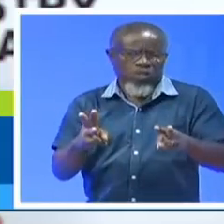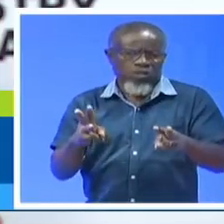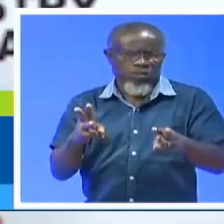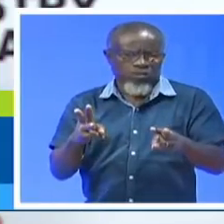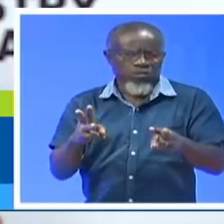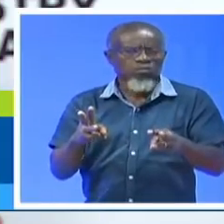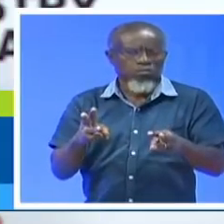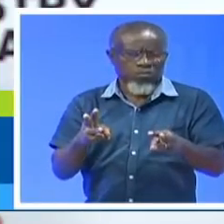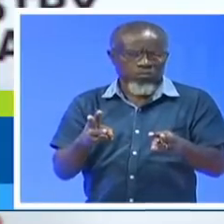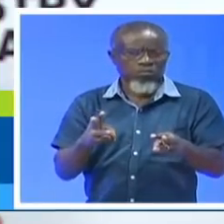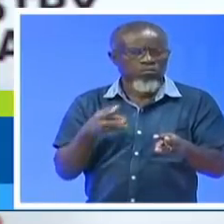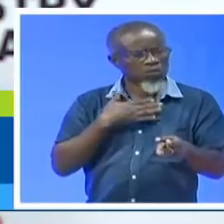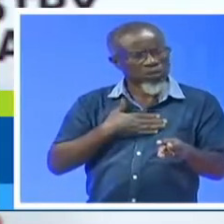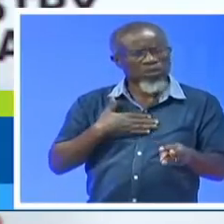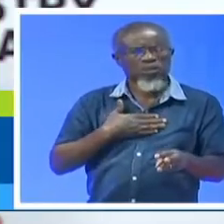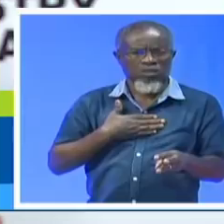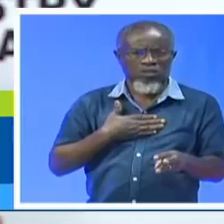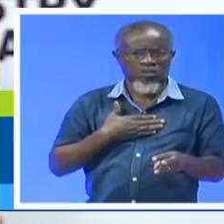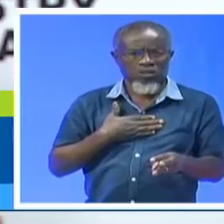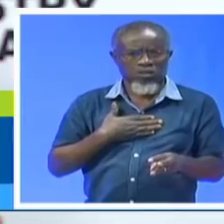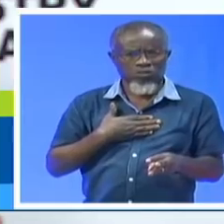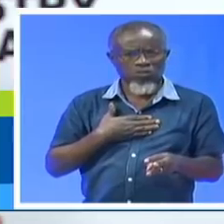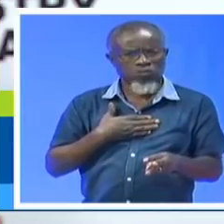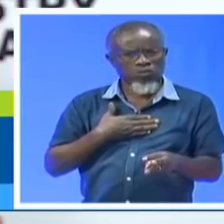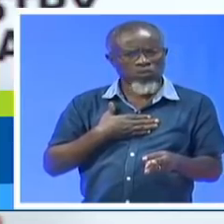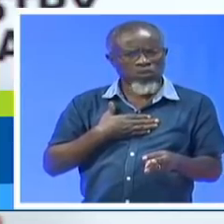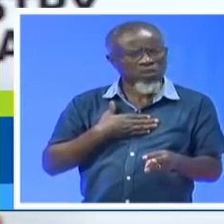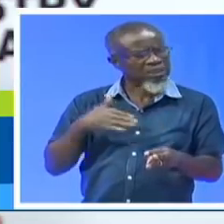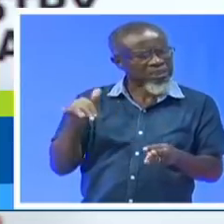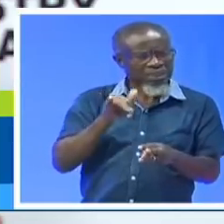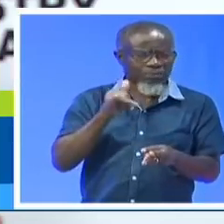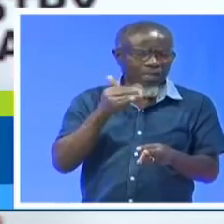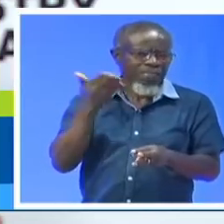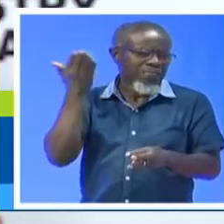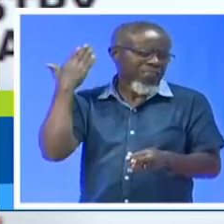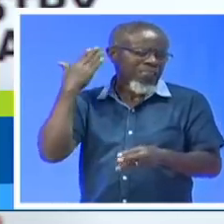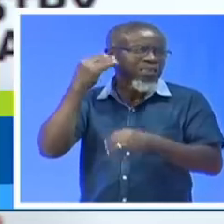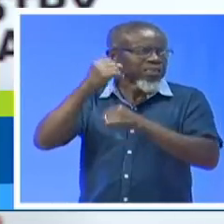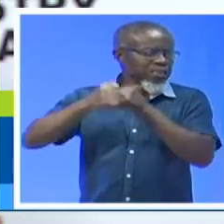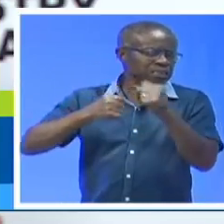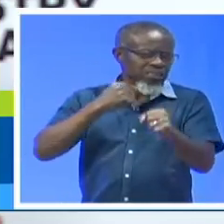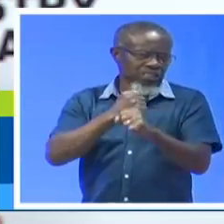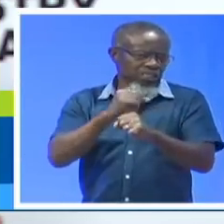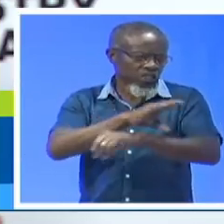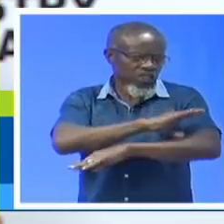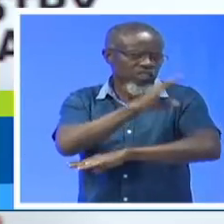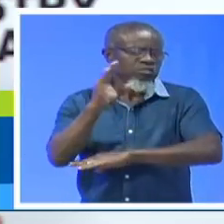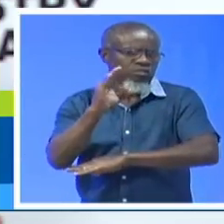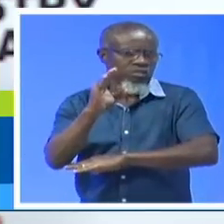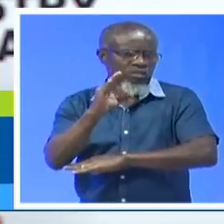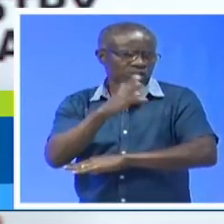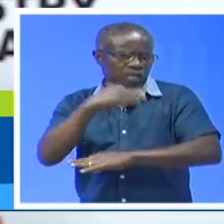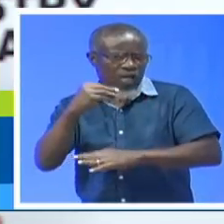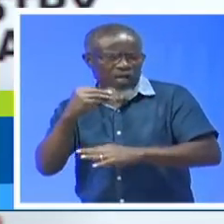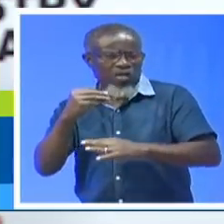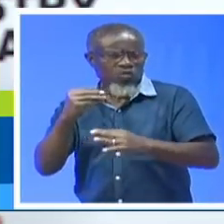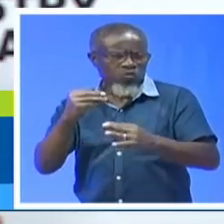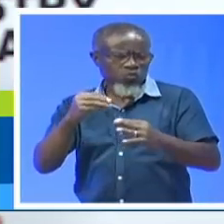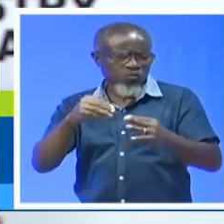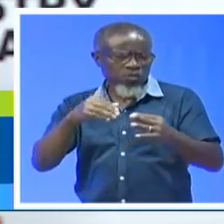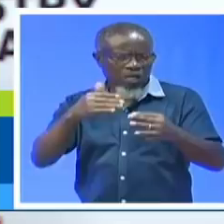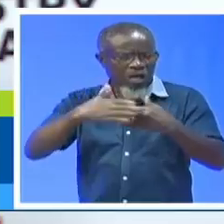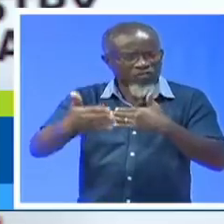possible. We did it last year. We did it last year, Christmas, and we came out of it pretty good.